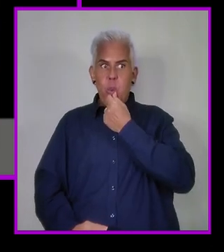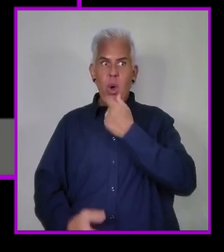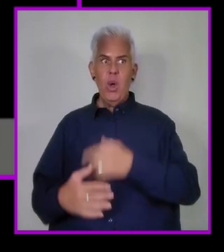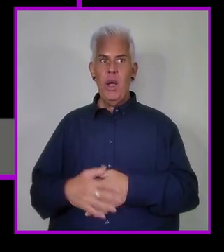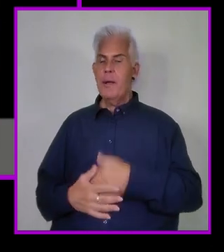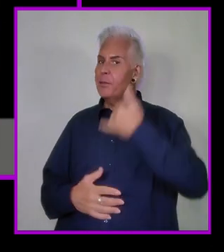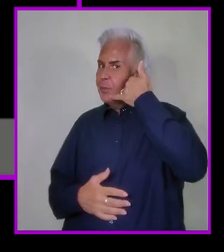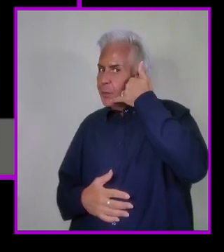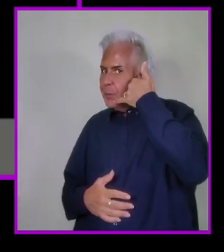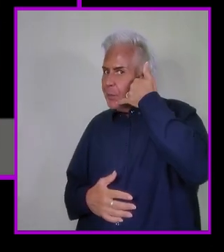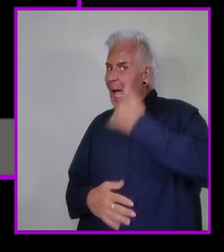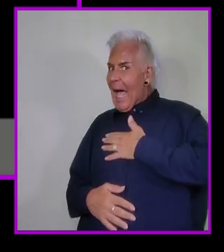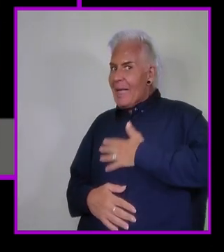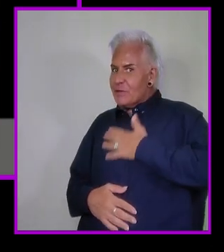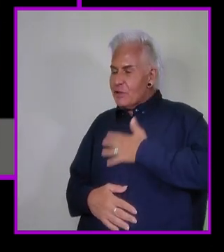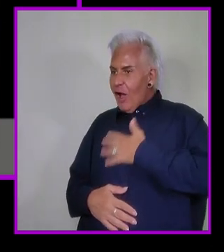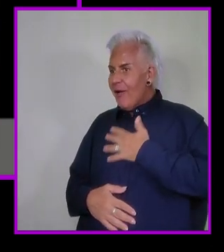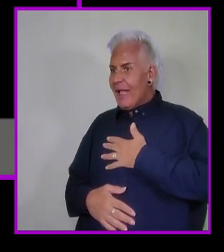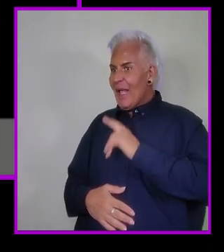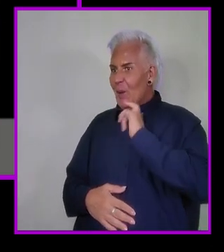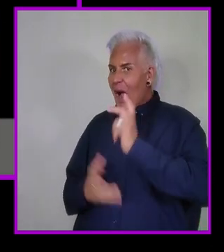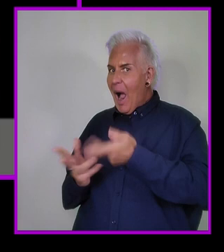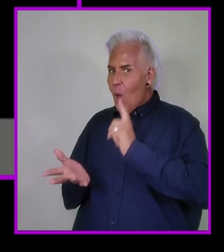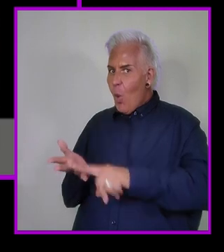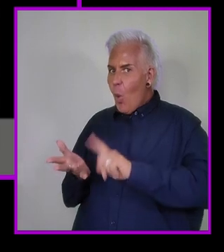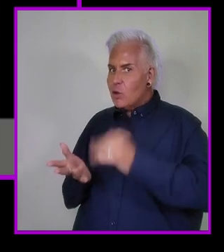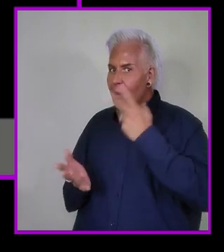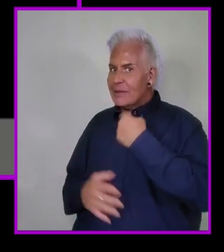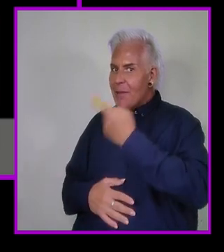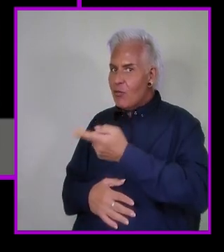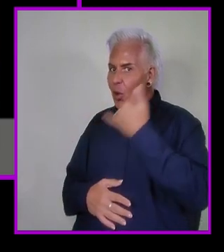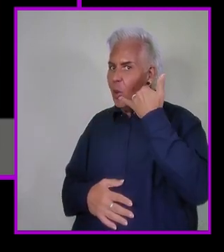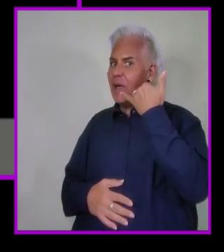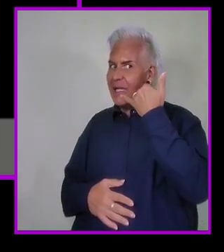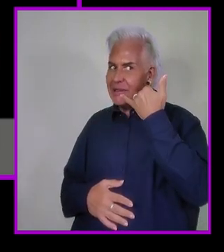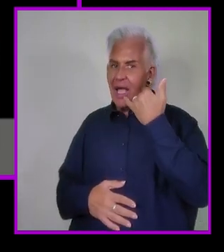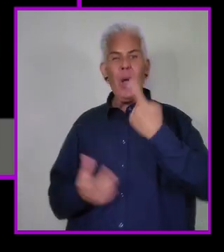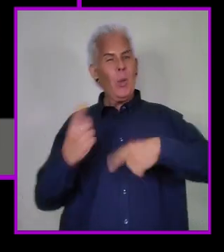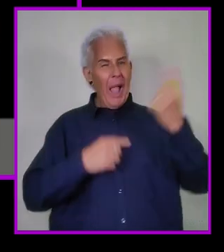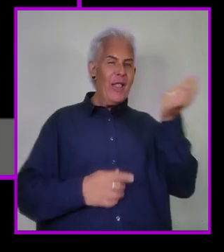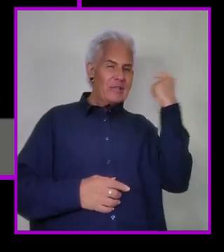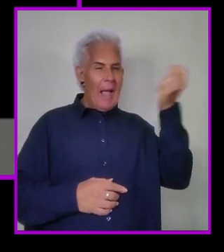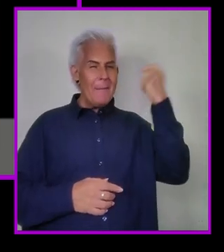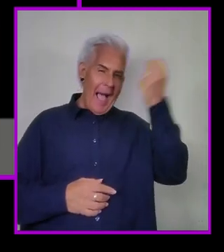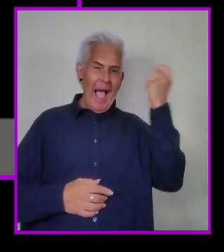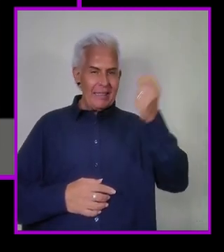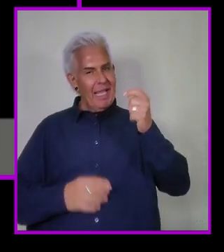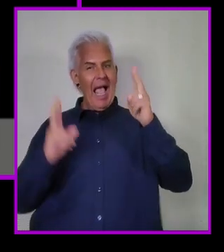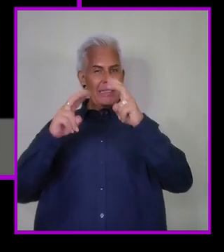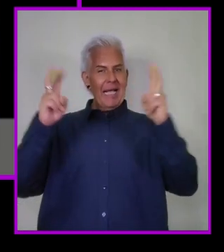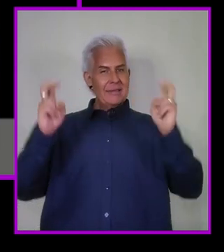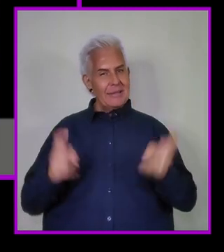I'm really sorry about that, but we'll put another order in tomorrow. Yes? We are the champions,